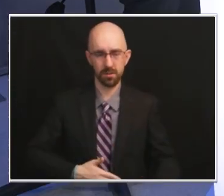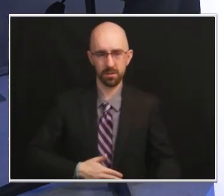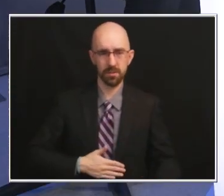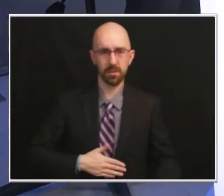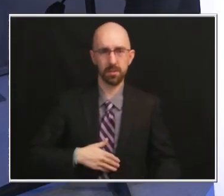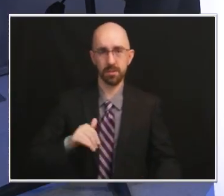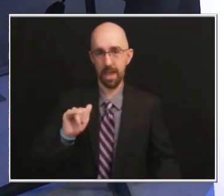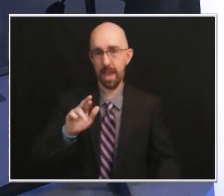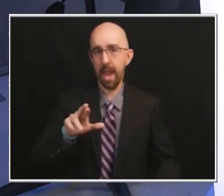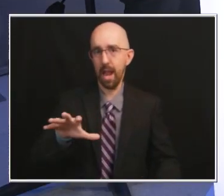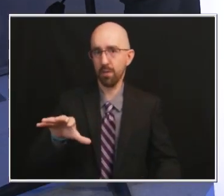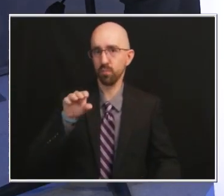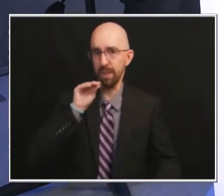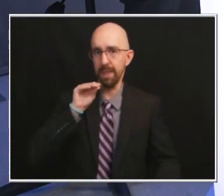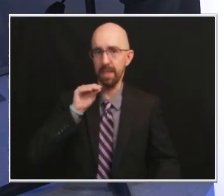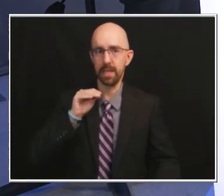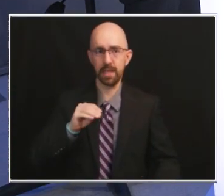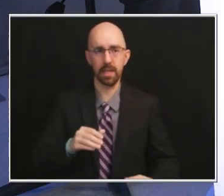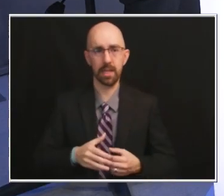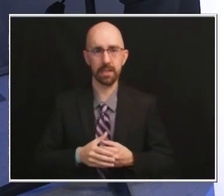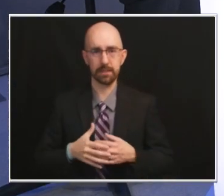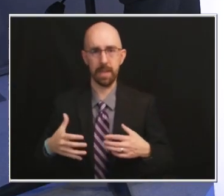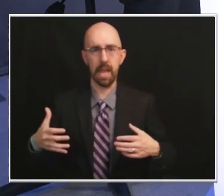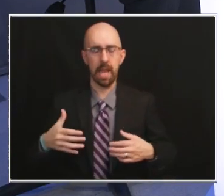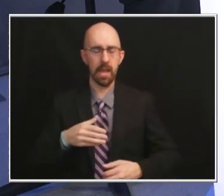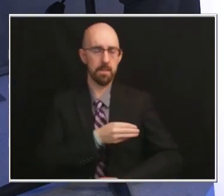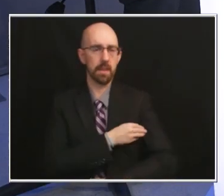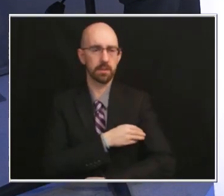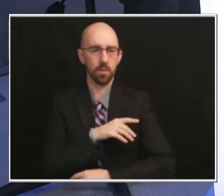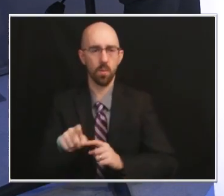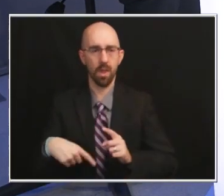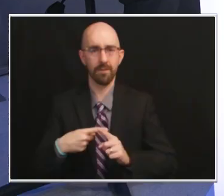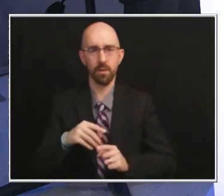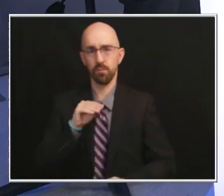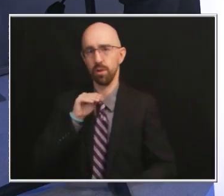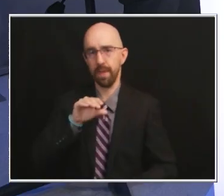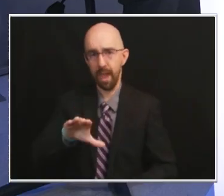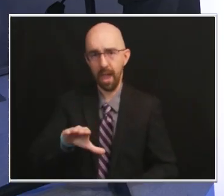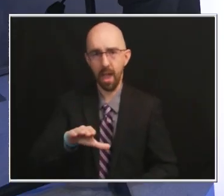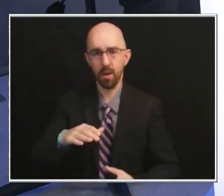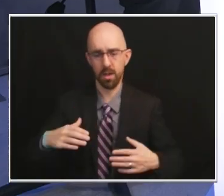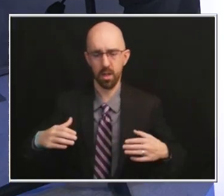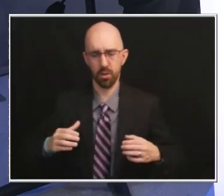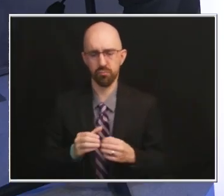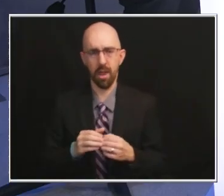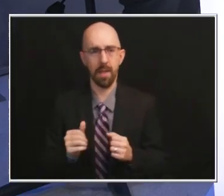right? So it expands your muscles. And then when you breathe out, you contract. And so many people,